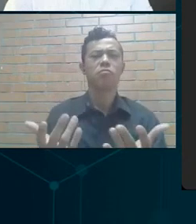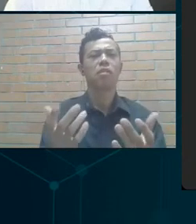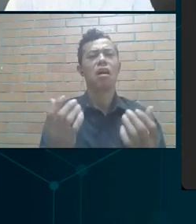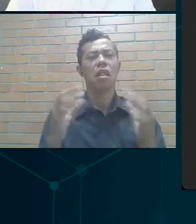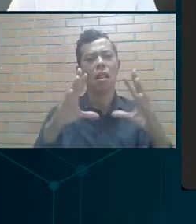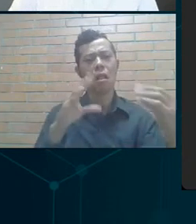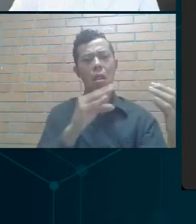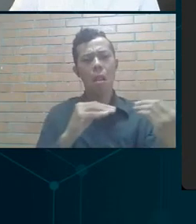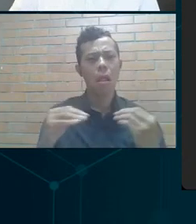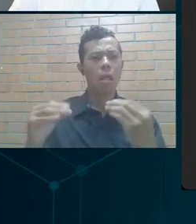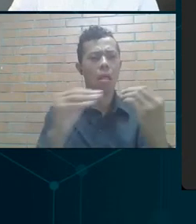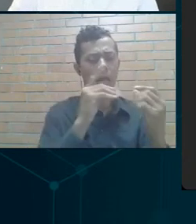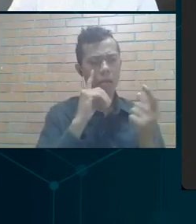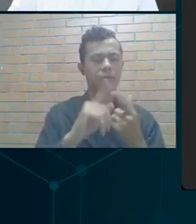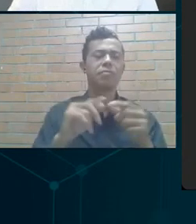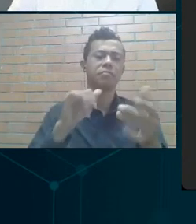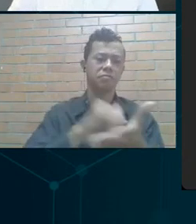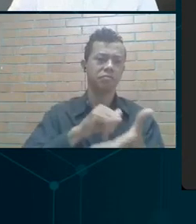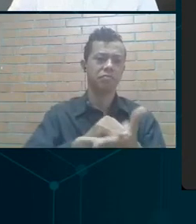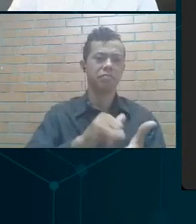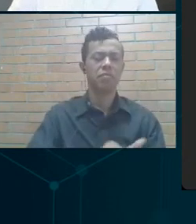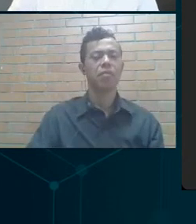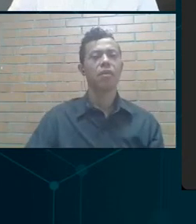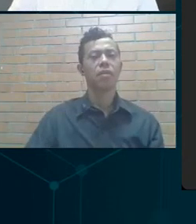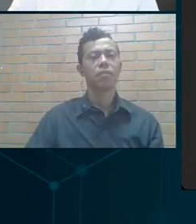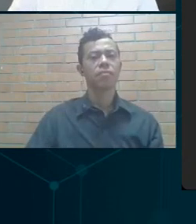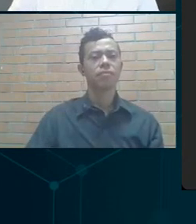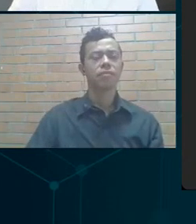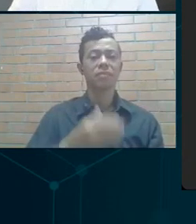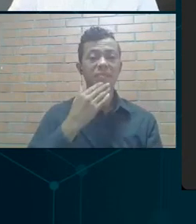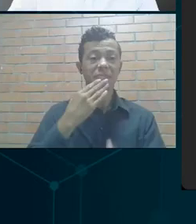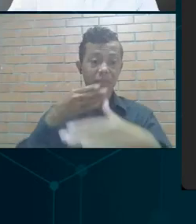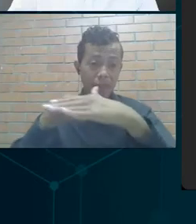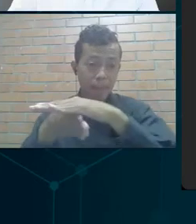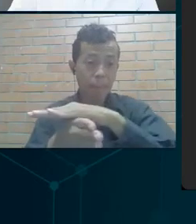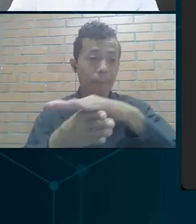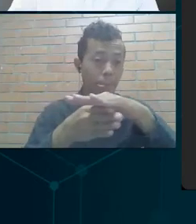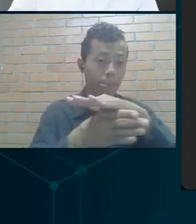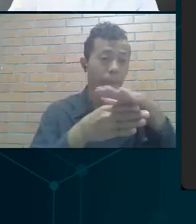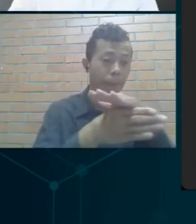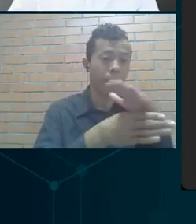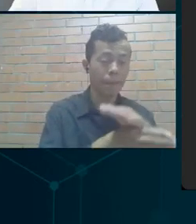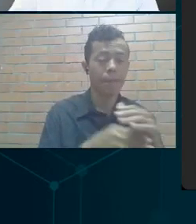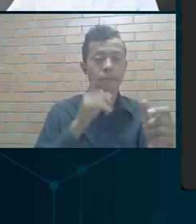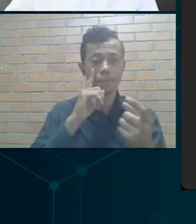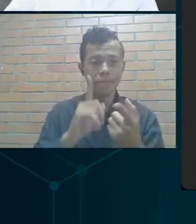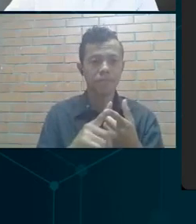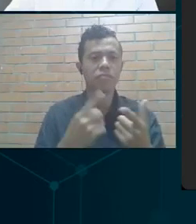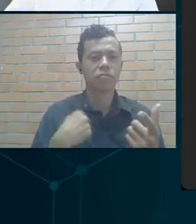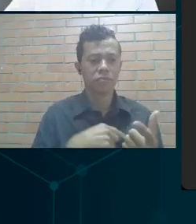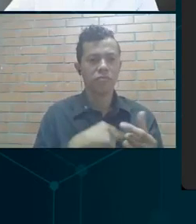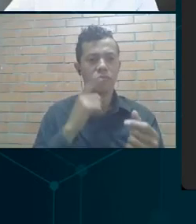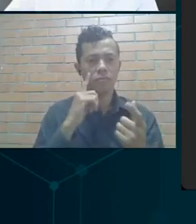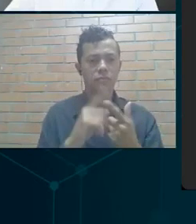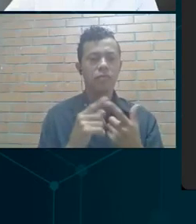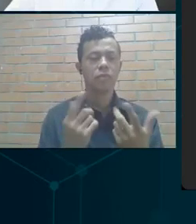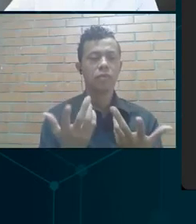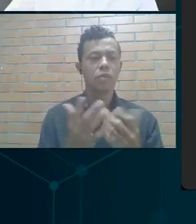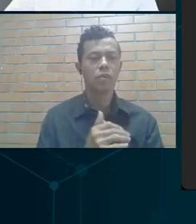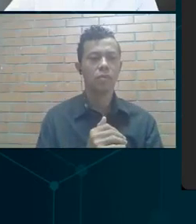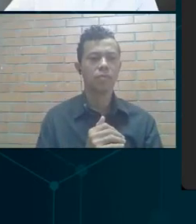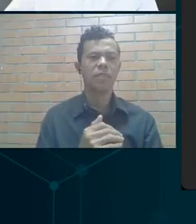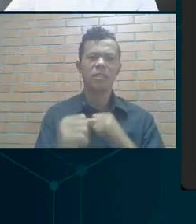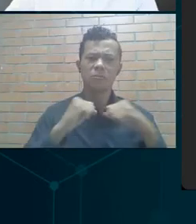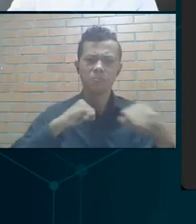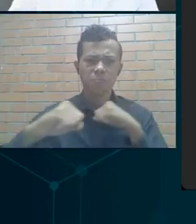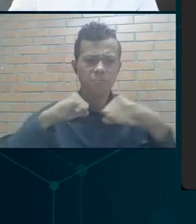introduces a lot of complexity. As we saw, here we're struggling to have machines talk